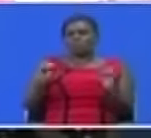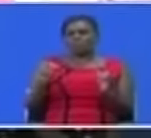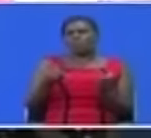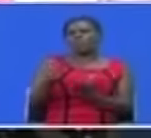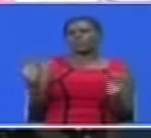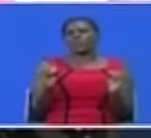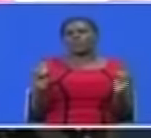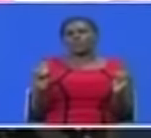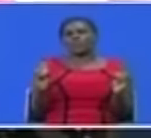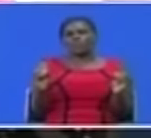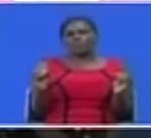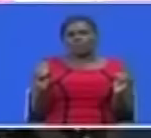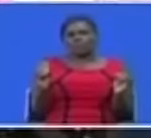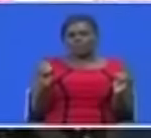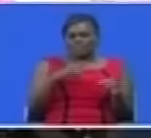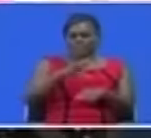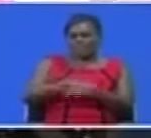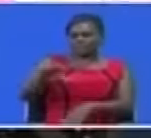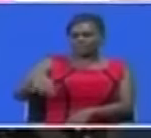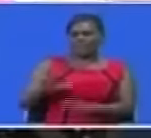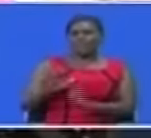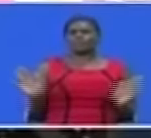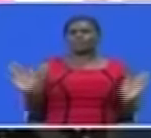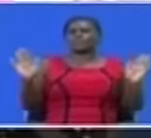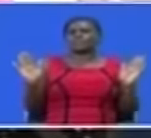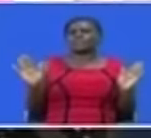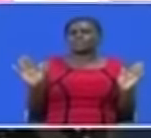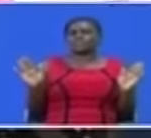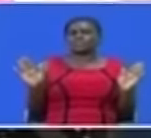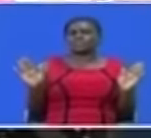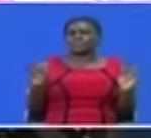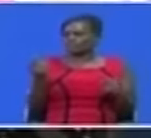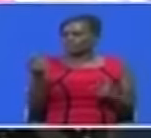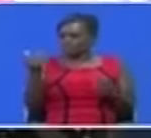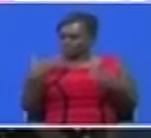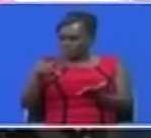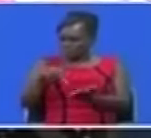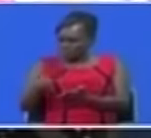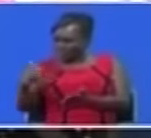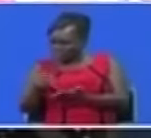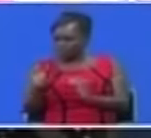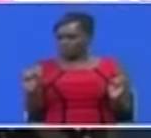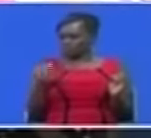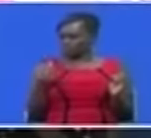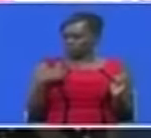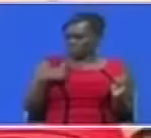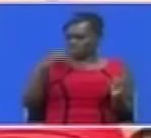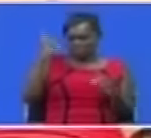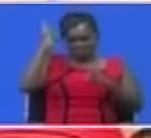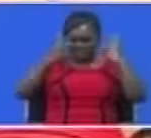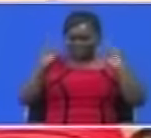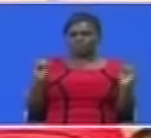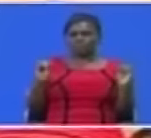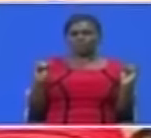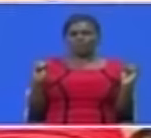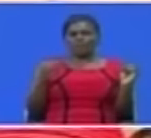even if they don't pay me, even if I just get fair, I don't mind. So even if I get few people who pay and others don't pay, I don't mind about